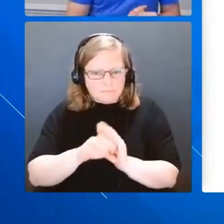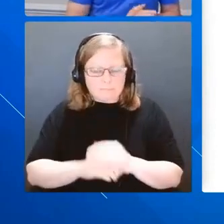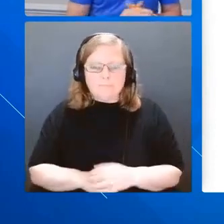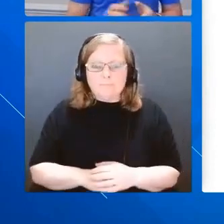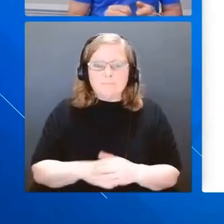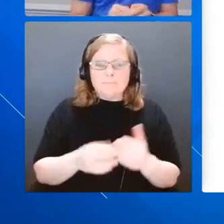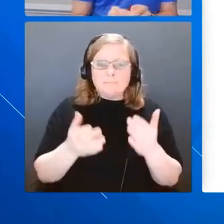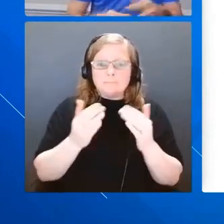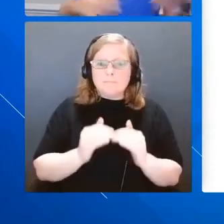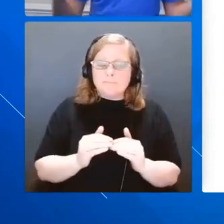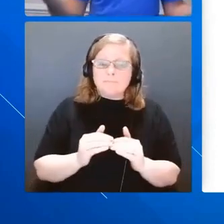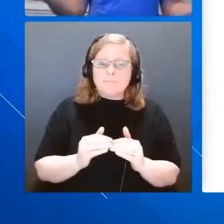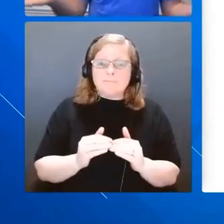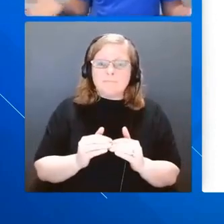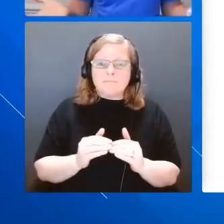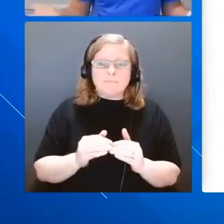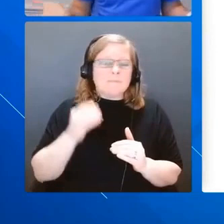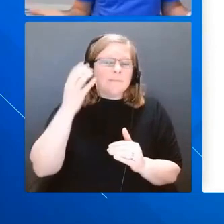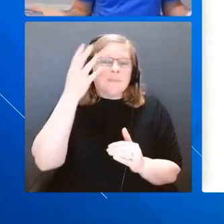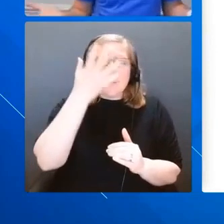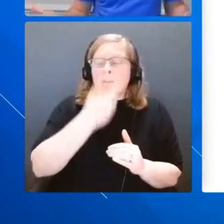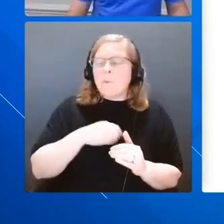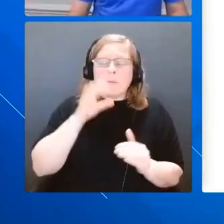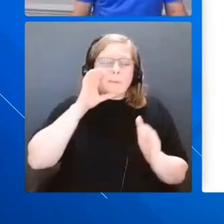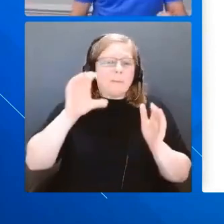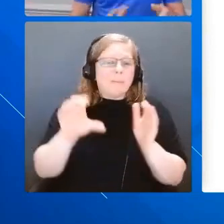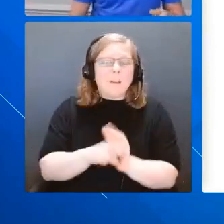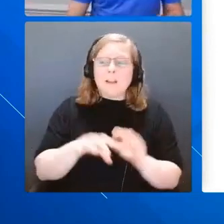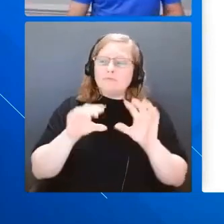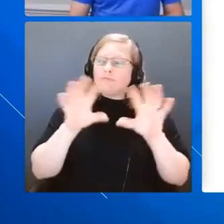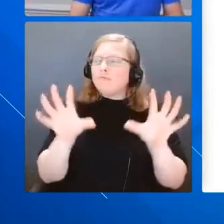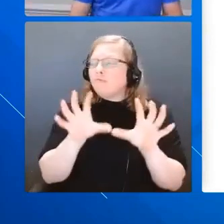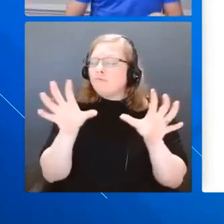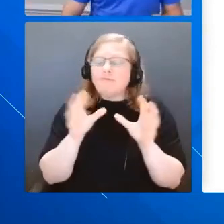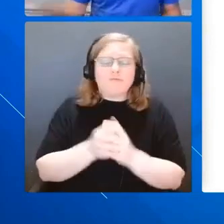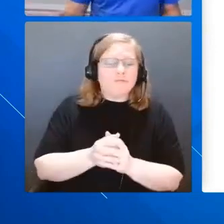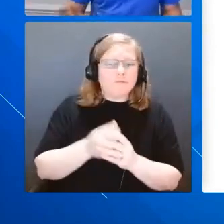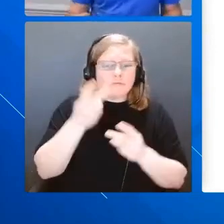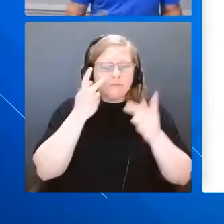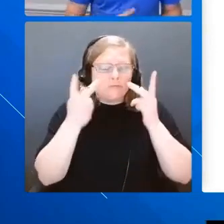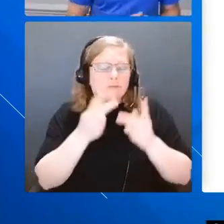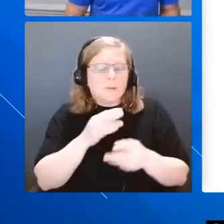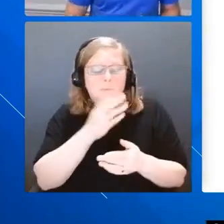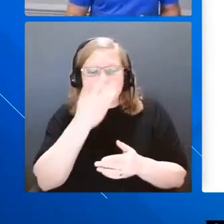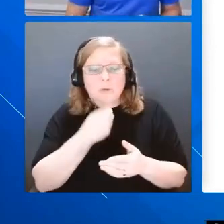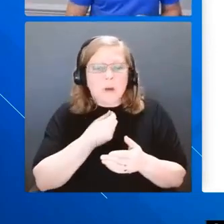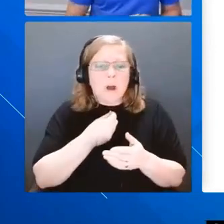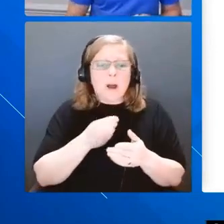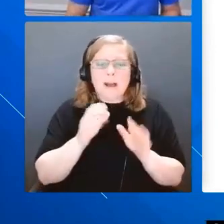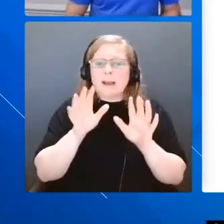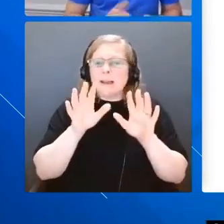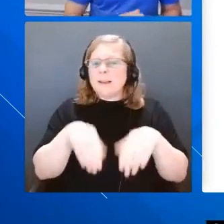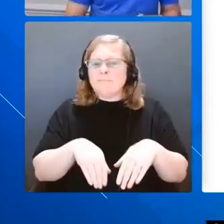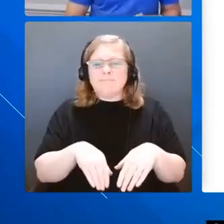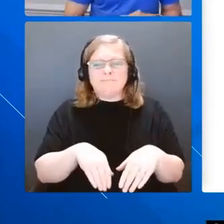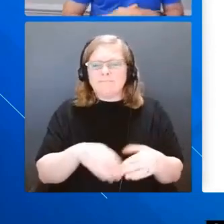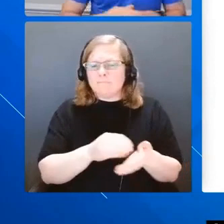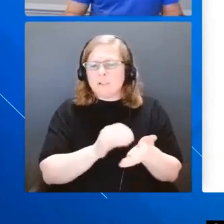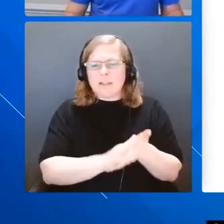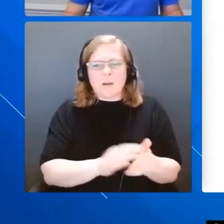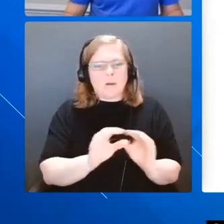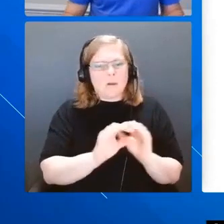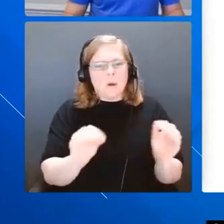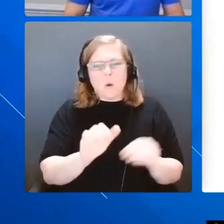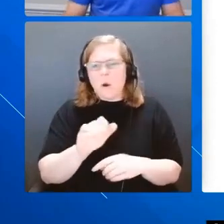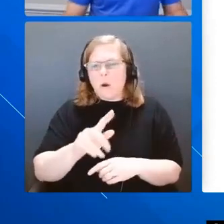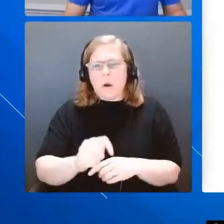Decorative images that are just there to make the page prettier from a visual aesthetic, just mark them up as no alt text. So no alt text, so